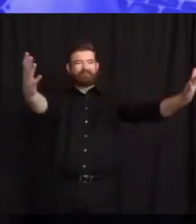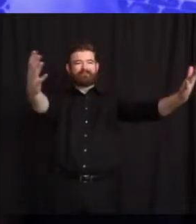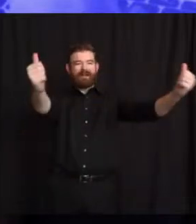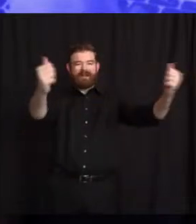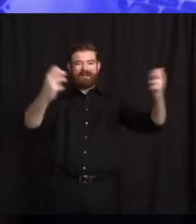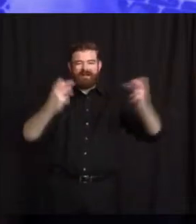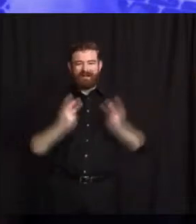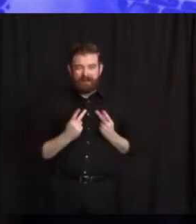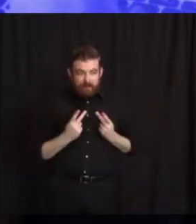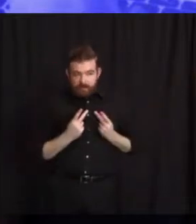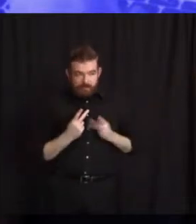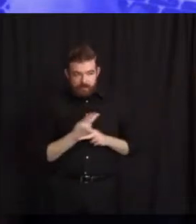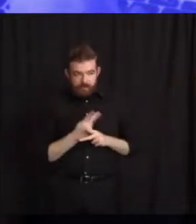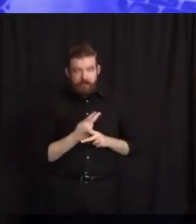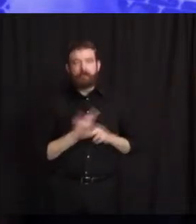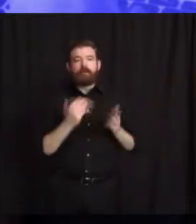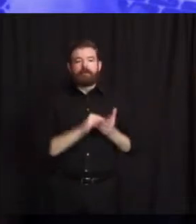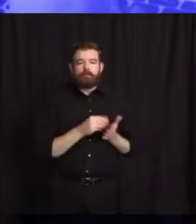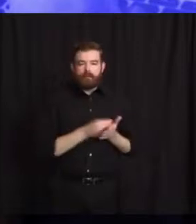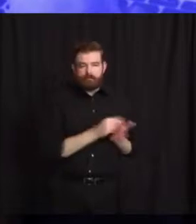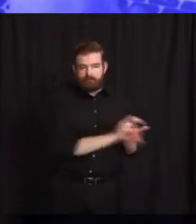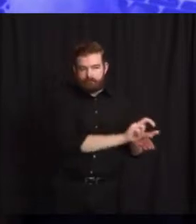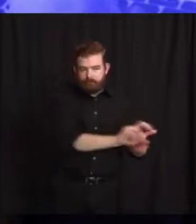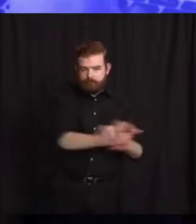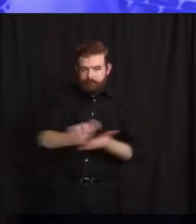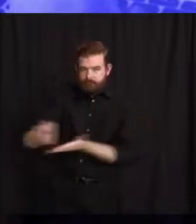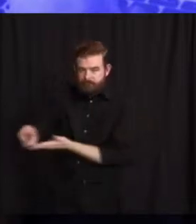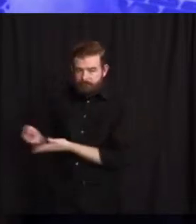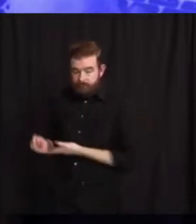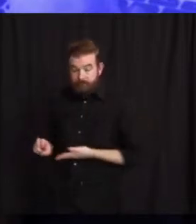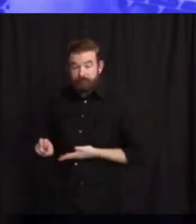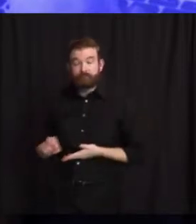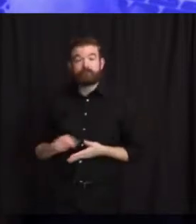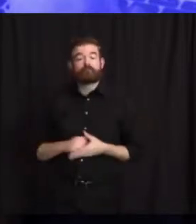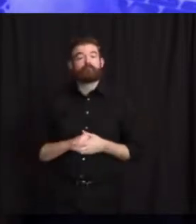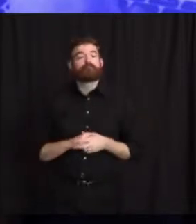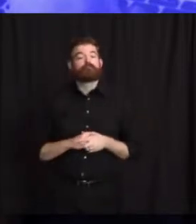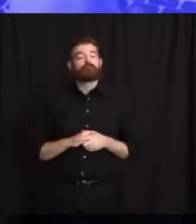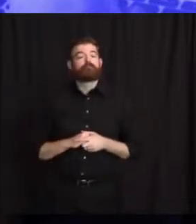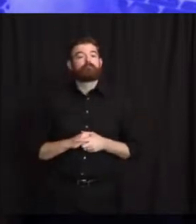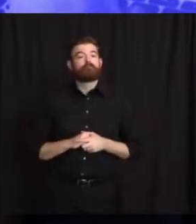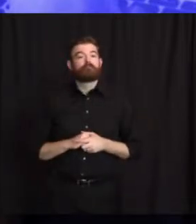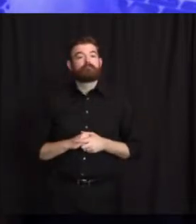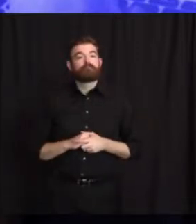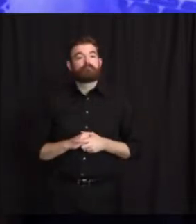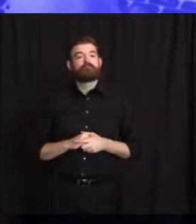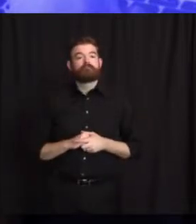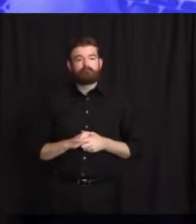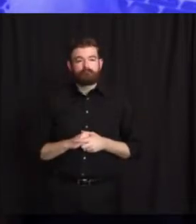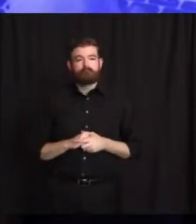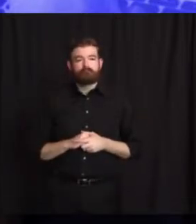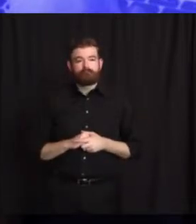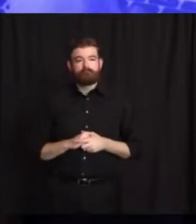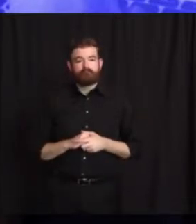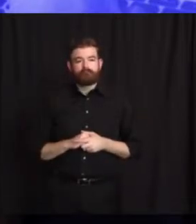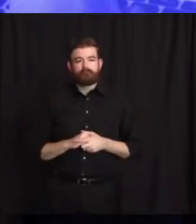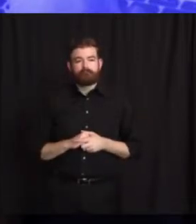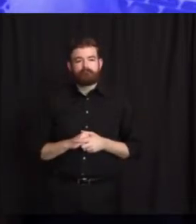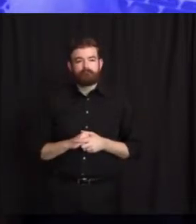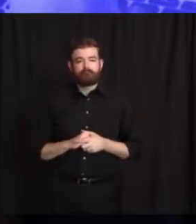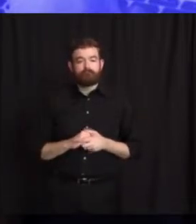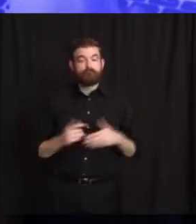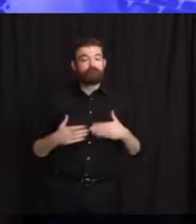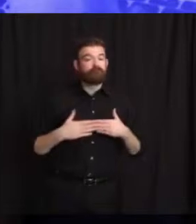be retained in reserve until we see how the current fiscal year pans out. As the governor said, I'll go into